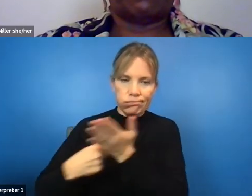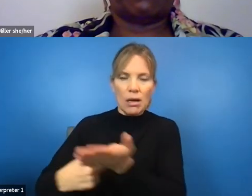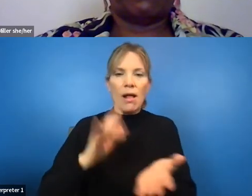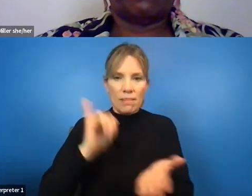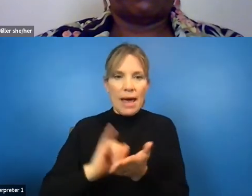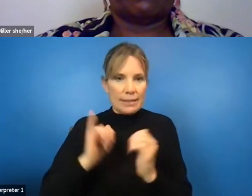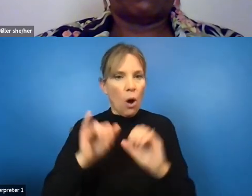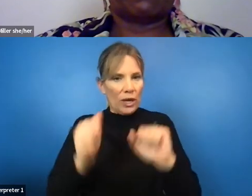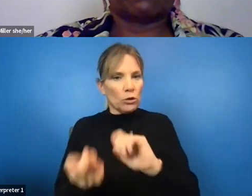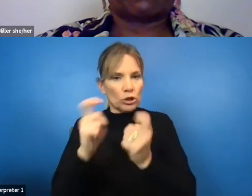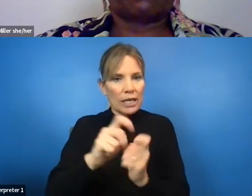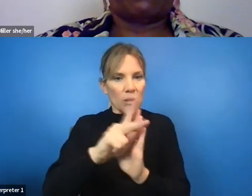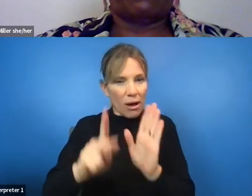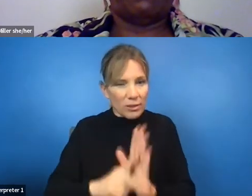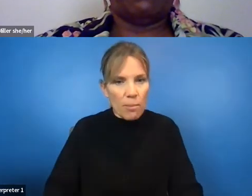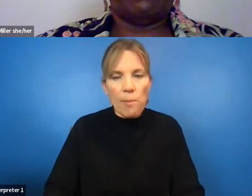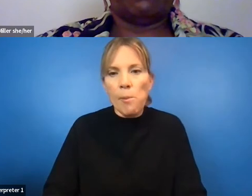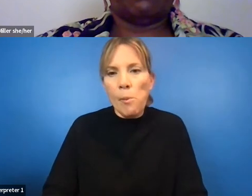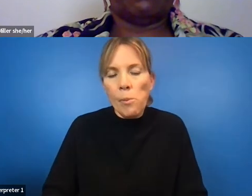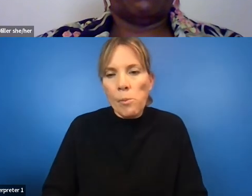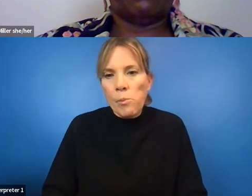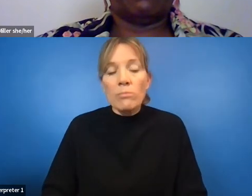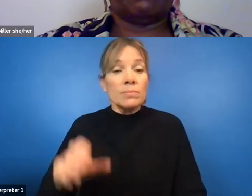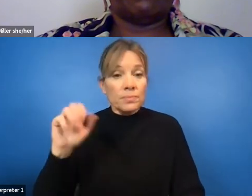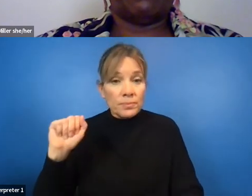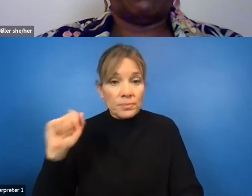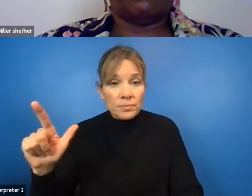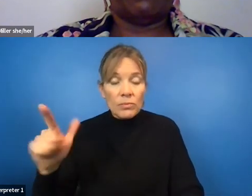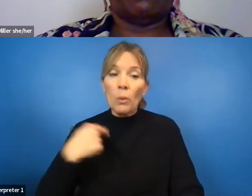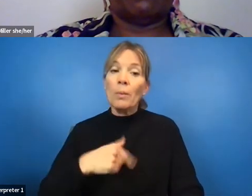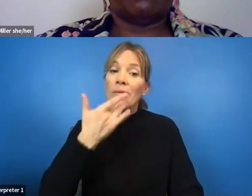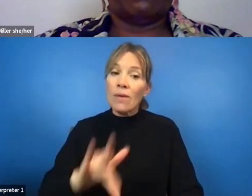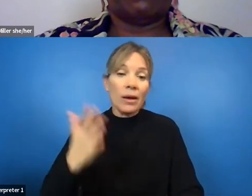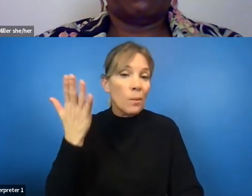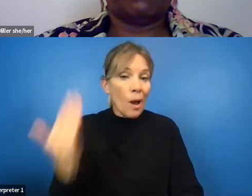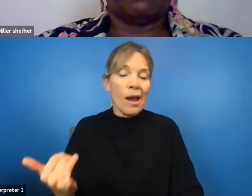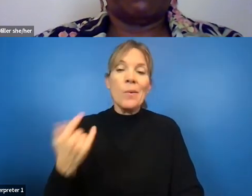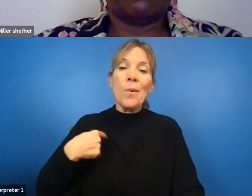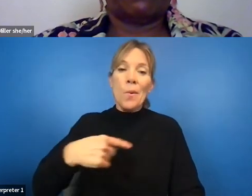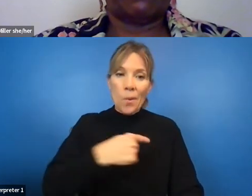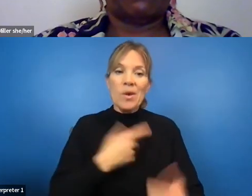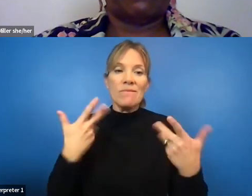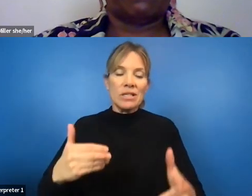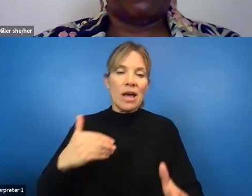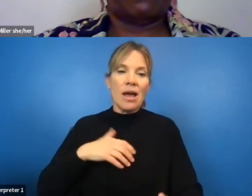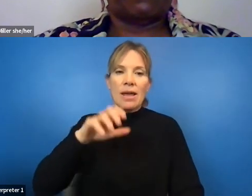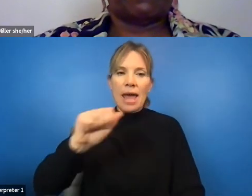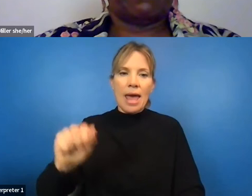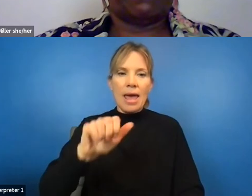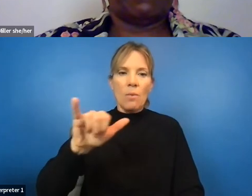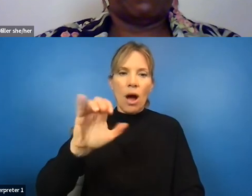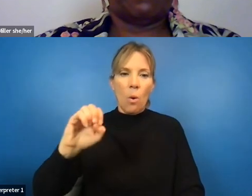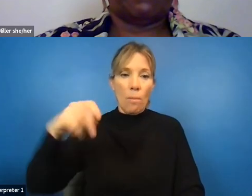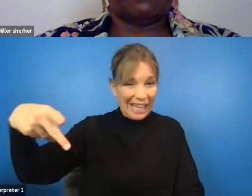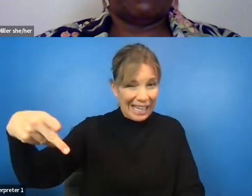we're able to change policy. At Access Living, we were fortunate to not only have AYLP